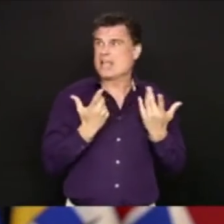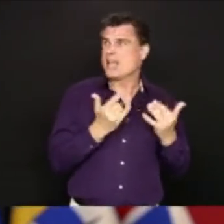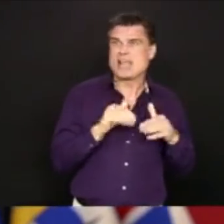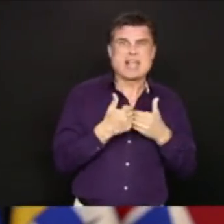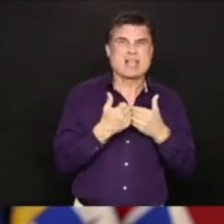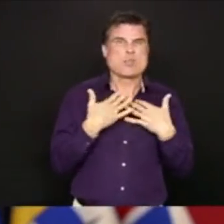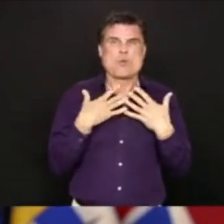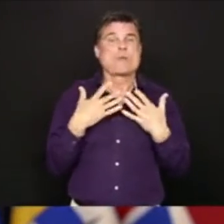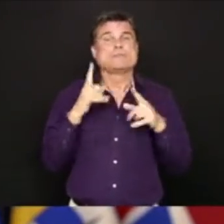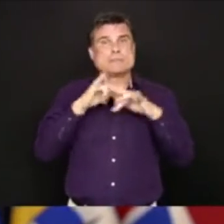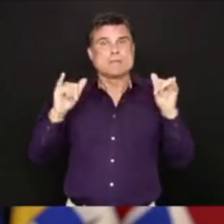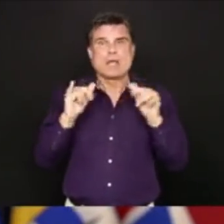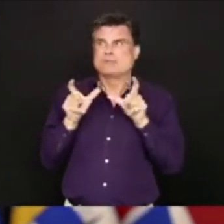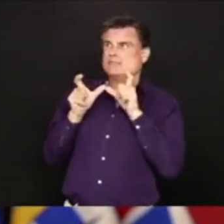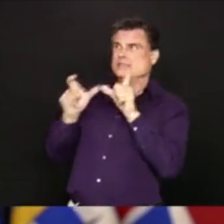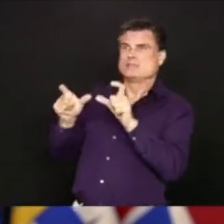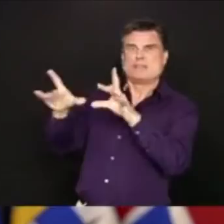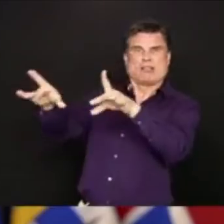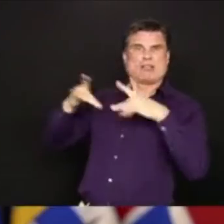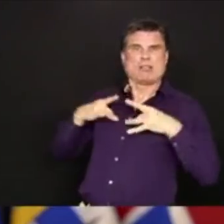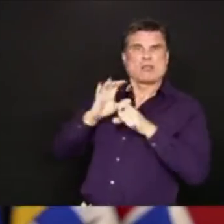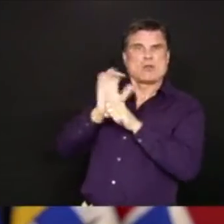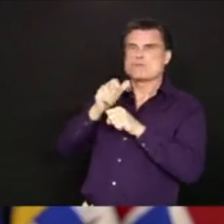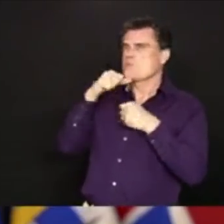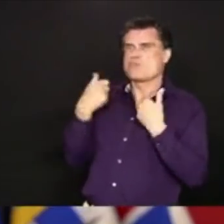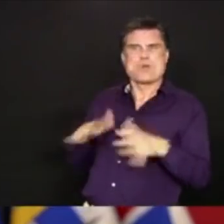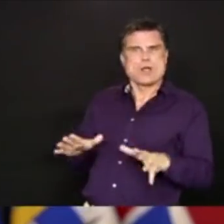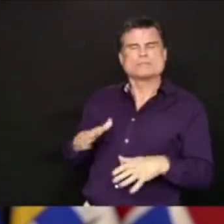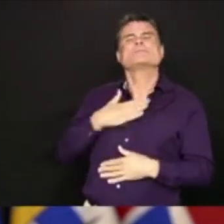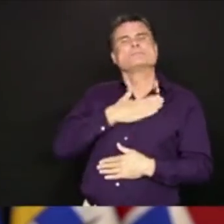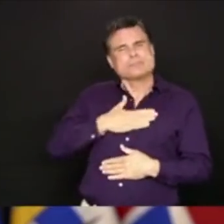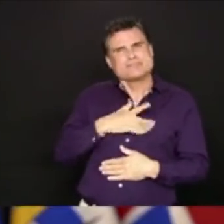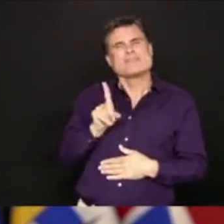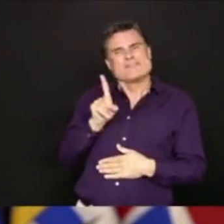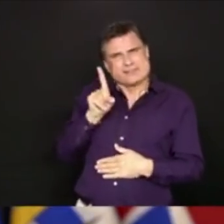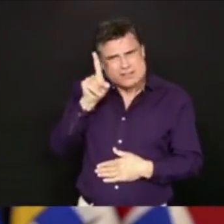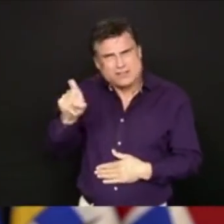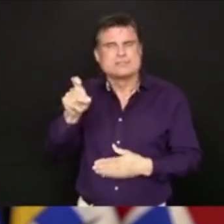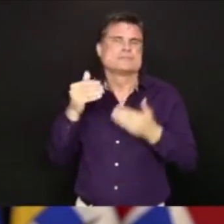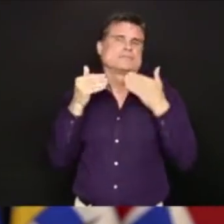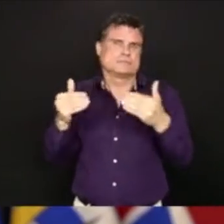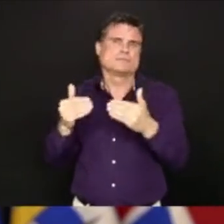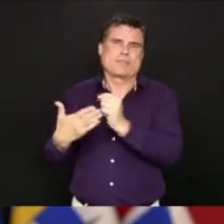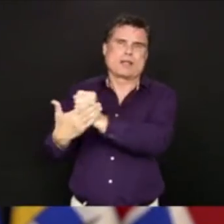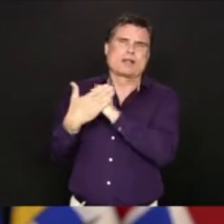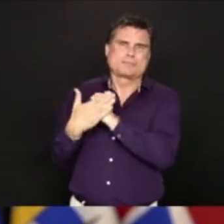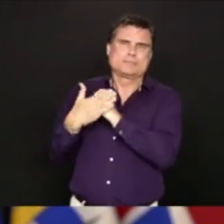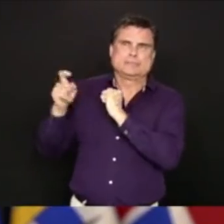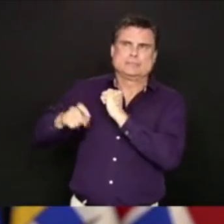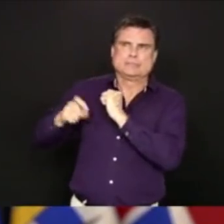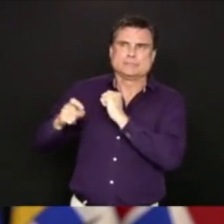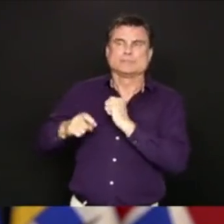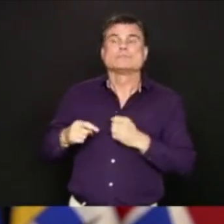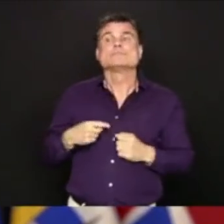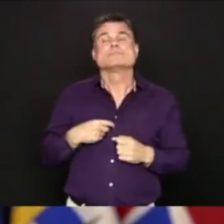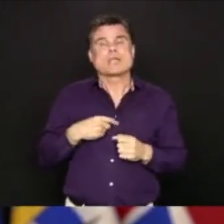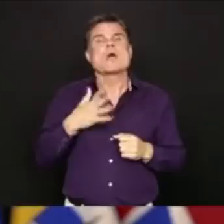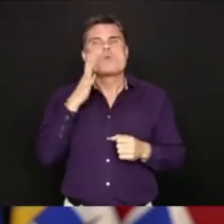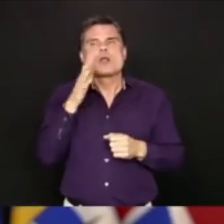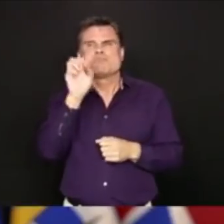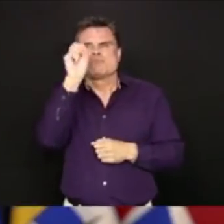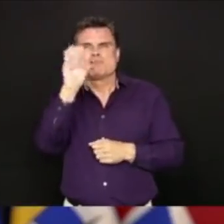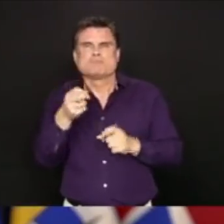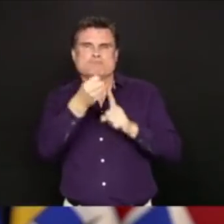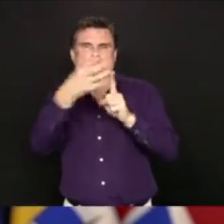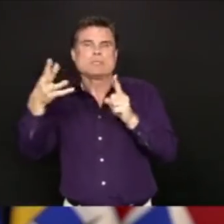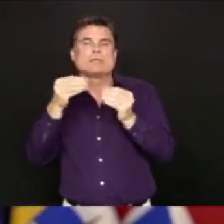need. There is more information about this on the BC CDC website, but people can also, as I said, connect